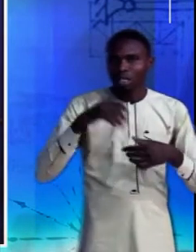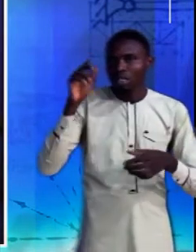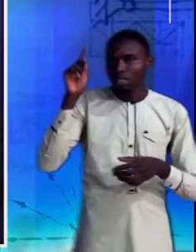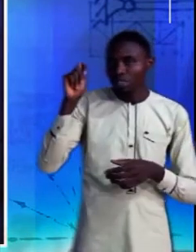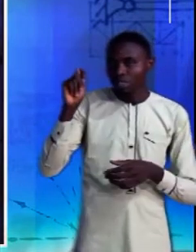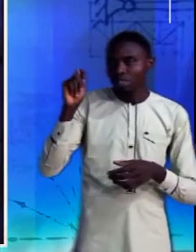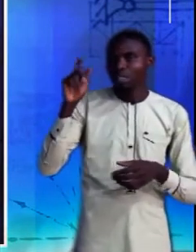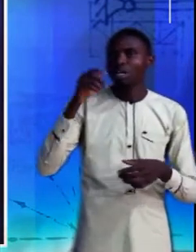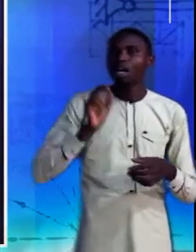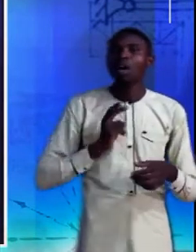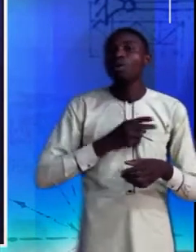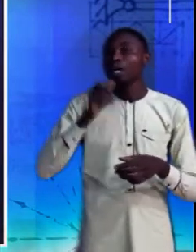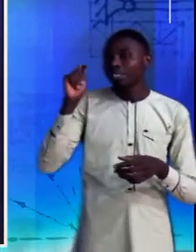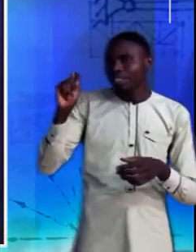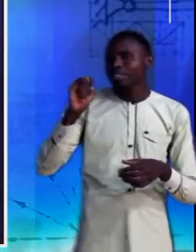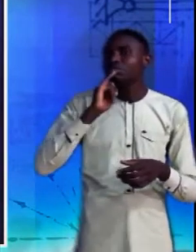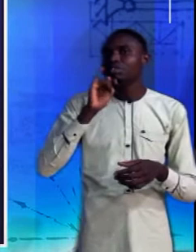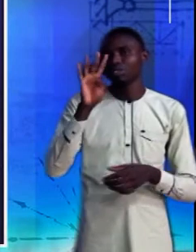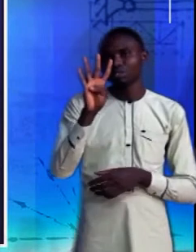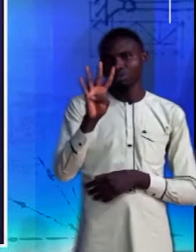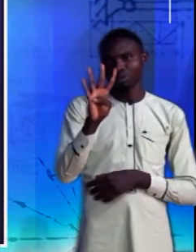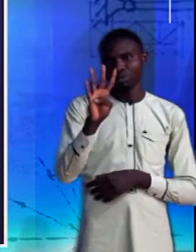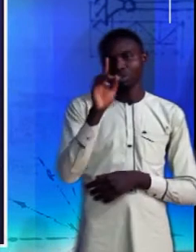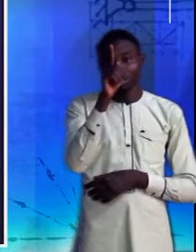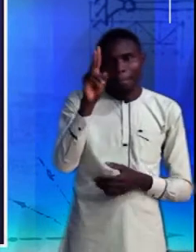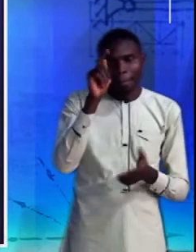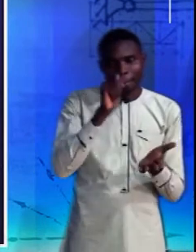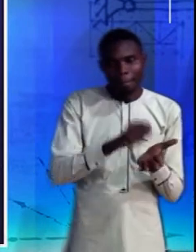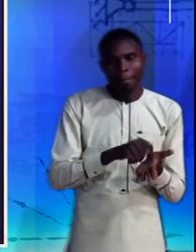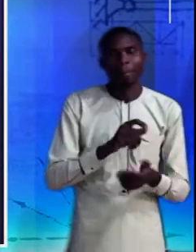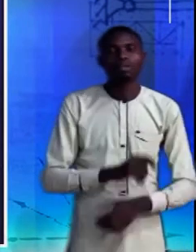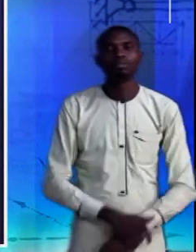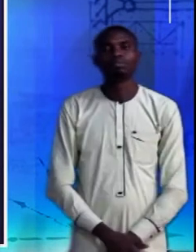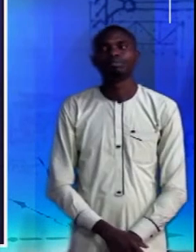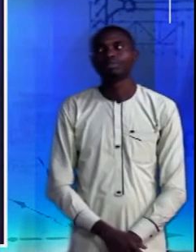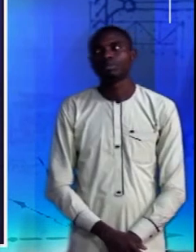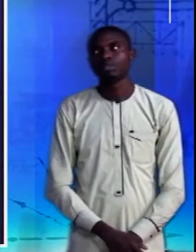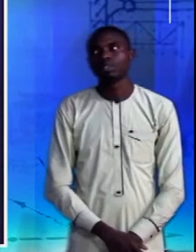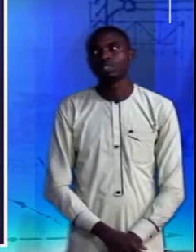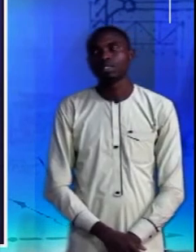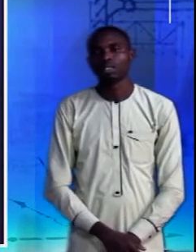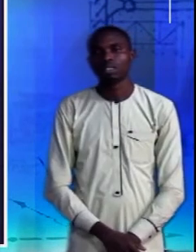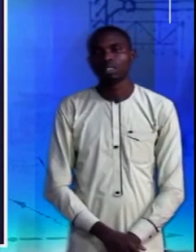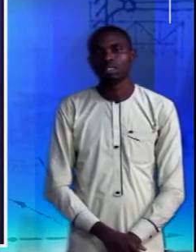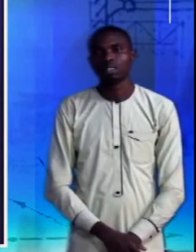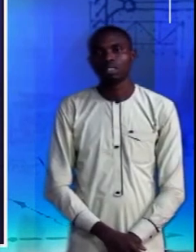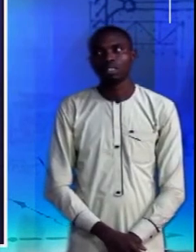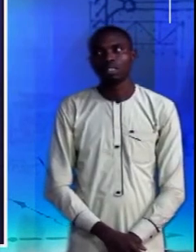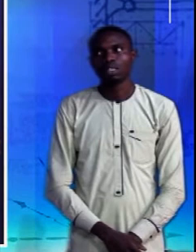long. So if we are going to spend this holiday or this outbreak in our various